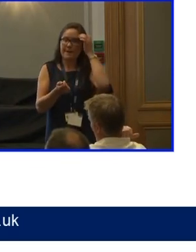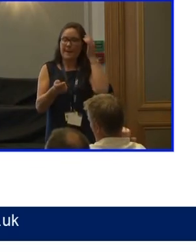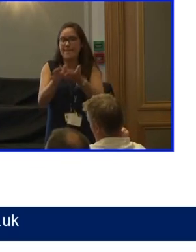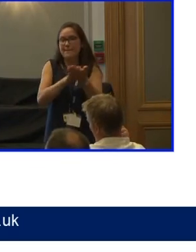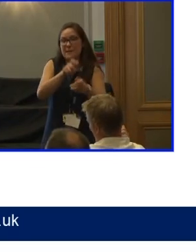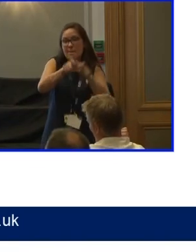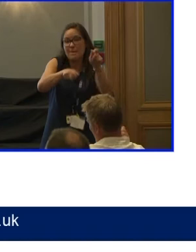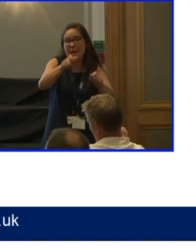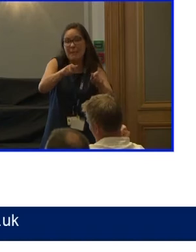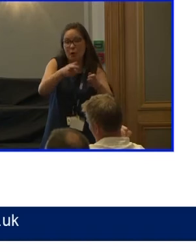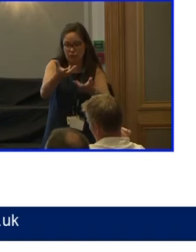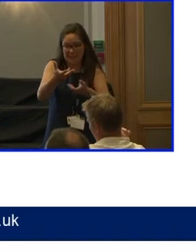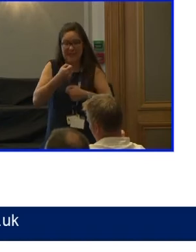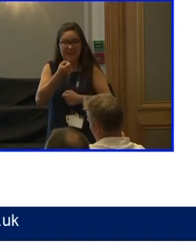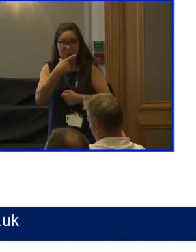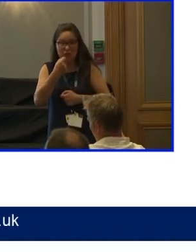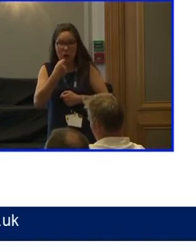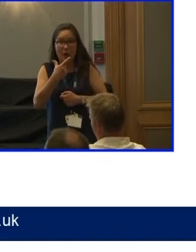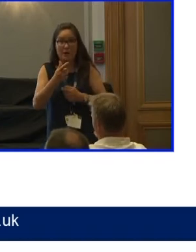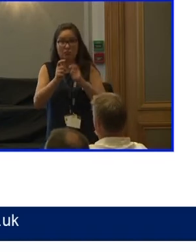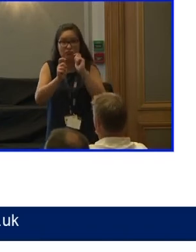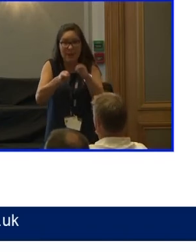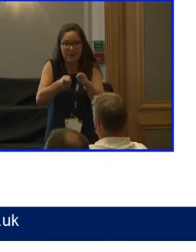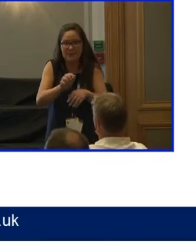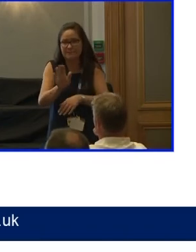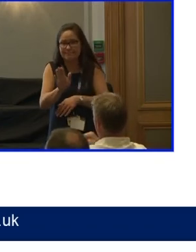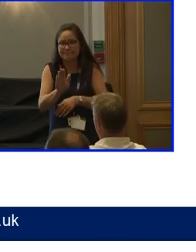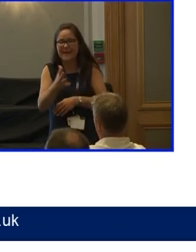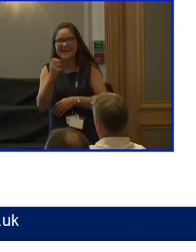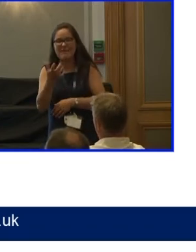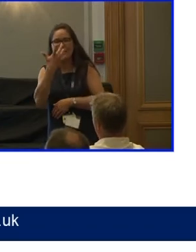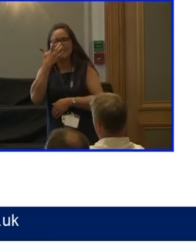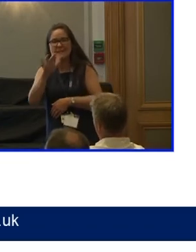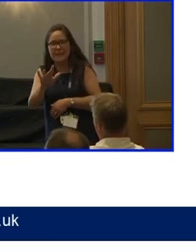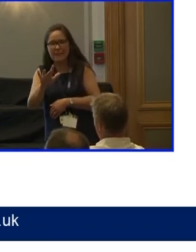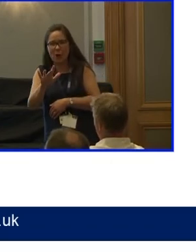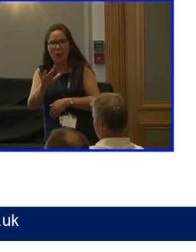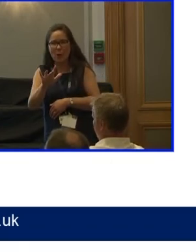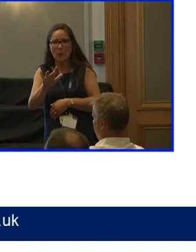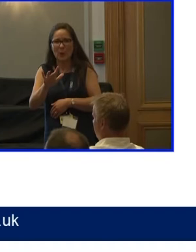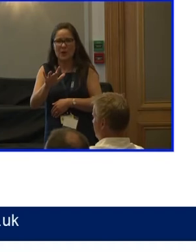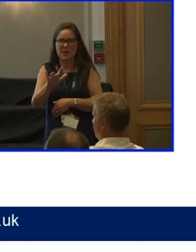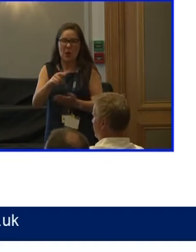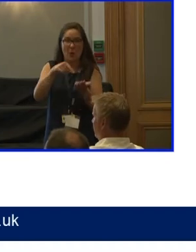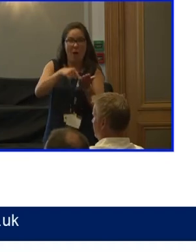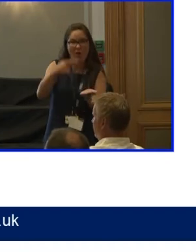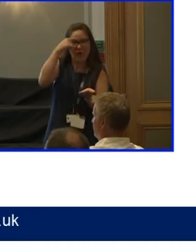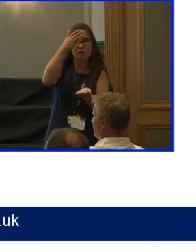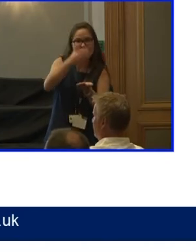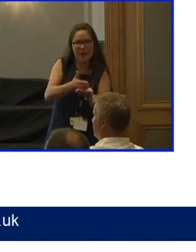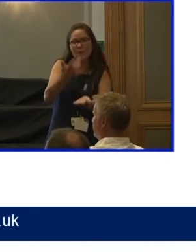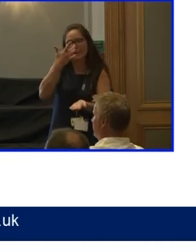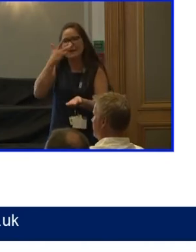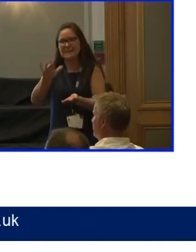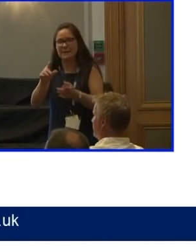or the treatment that's being investigated, but receives standard of care or a placebo. And a placebo is a substance that has no therapeutic effect. So for example,